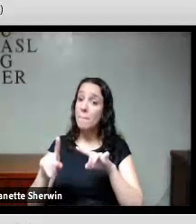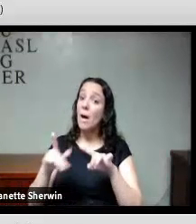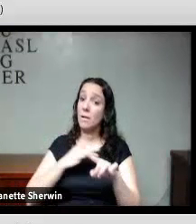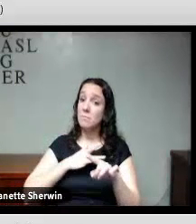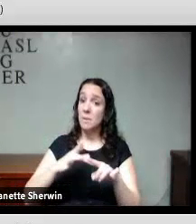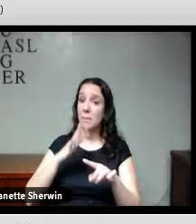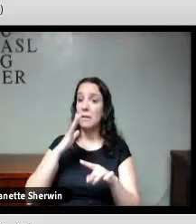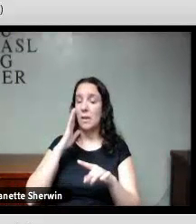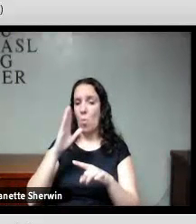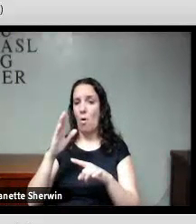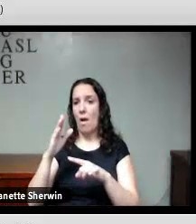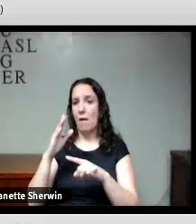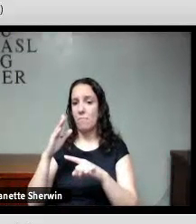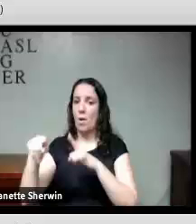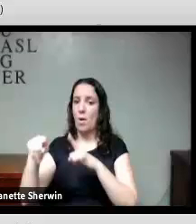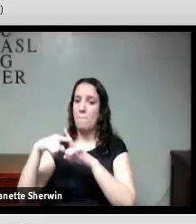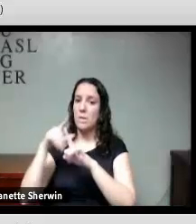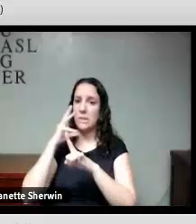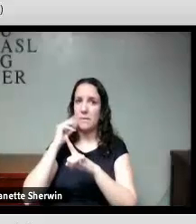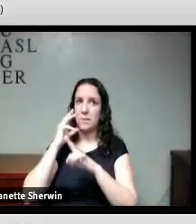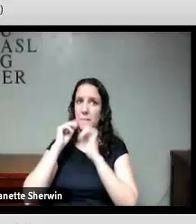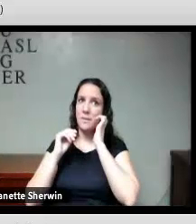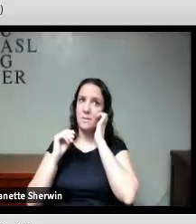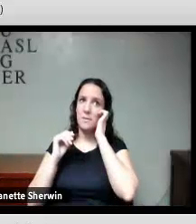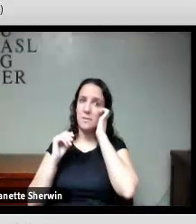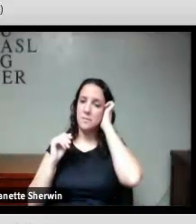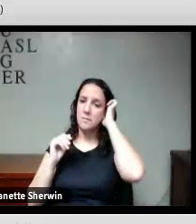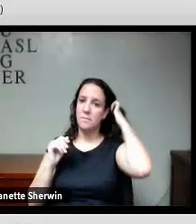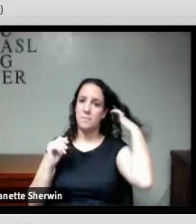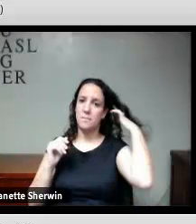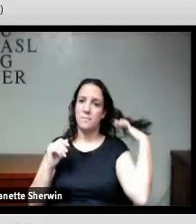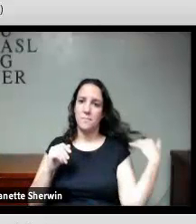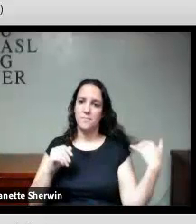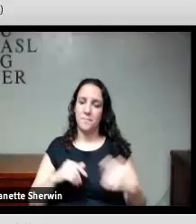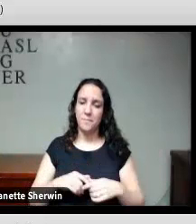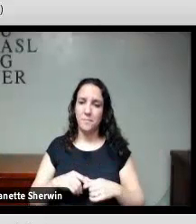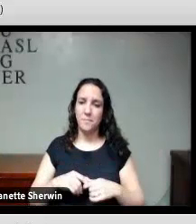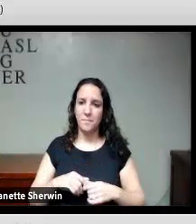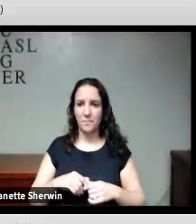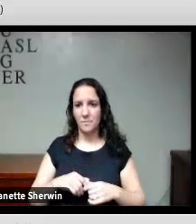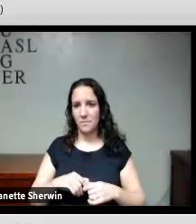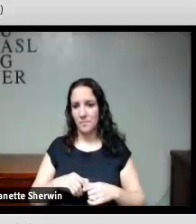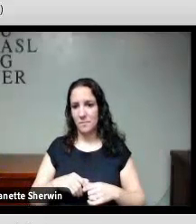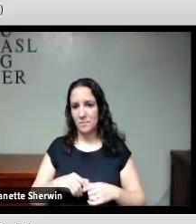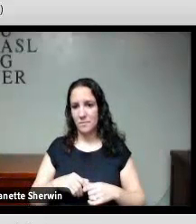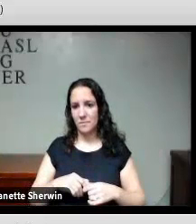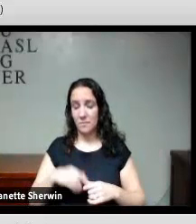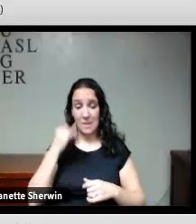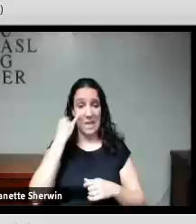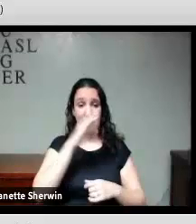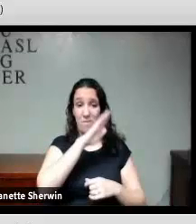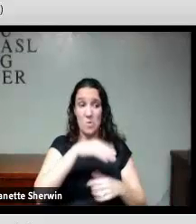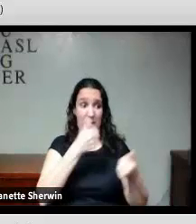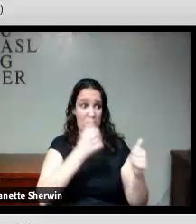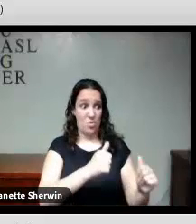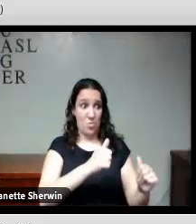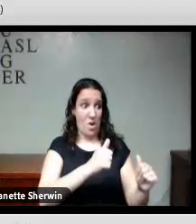will always be positive. But I will promise you also that if you never try anything different, nothing's going to